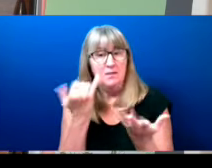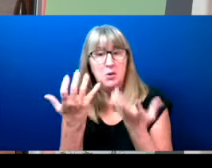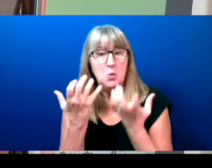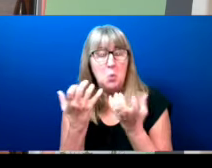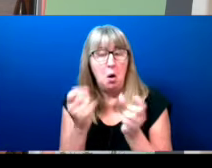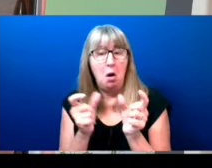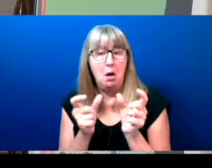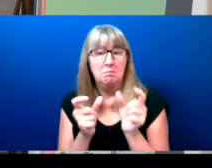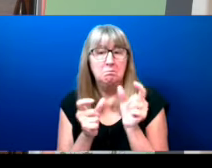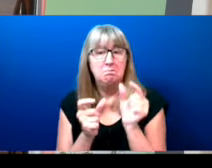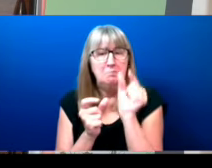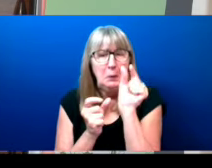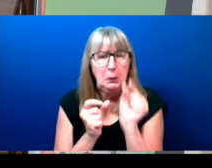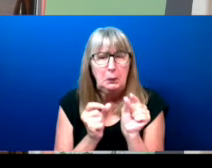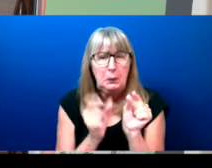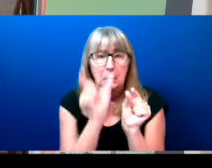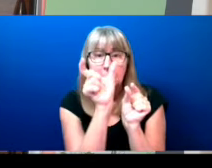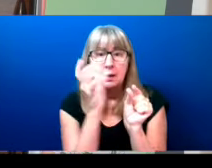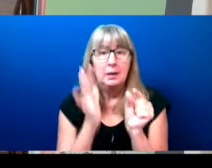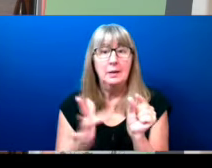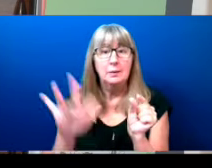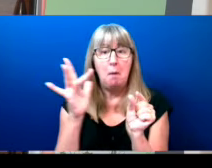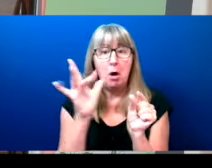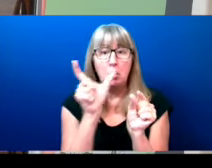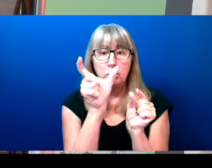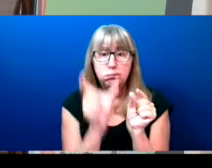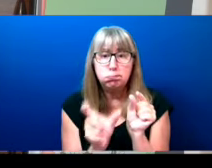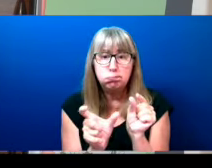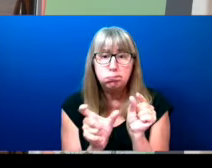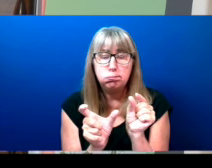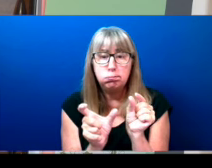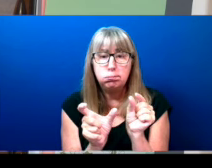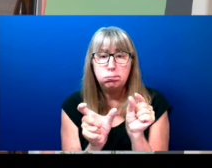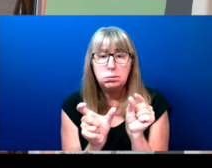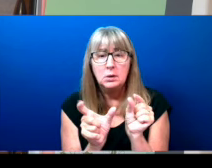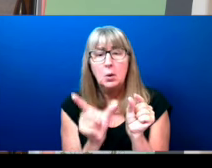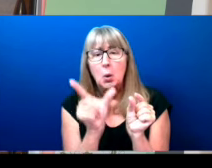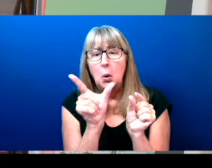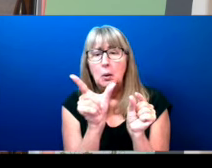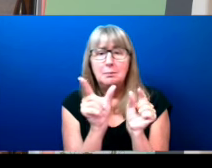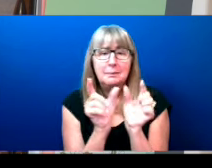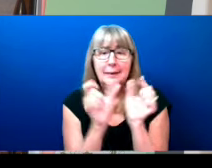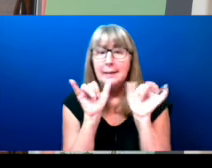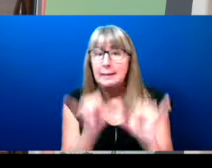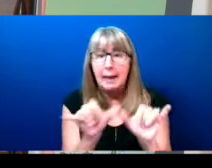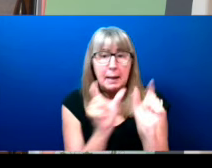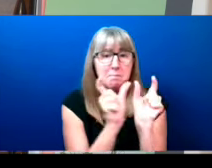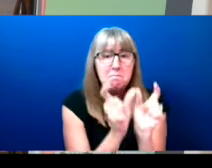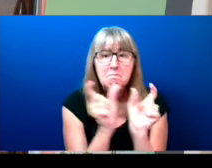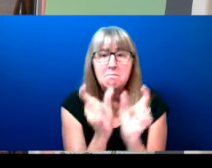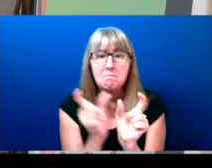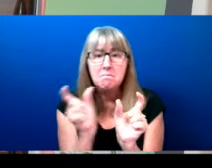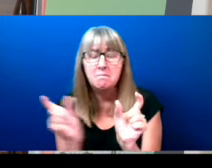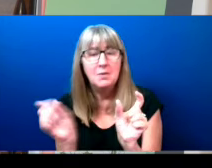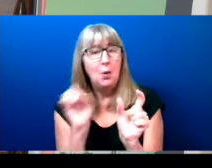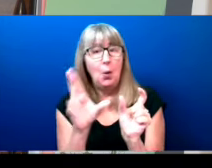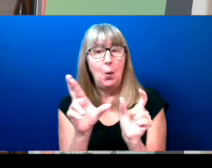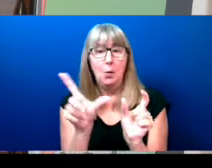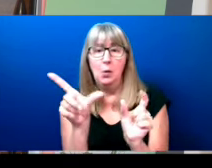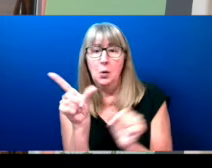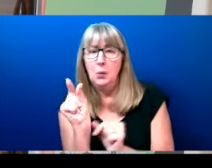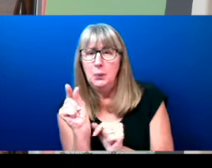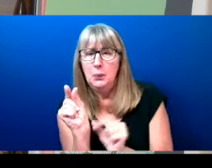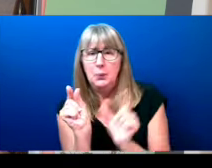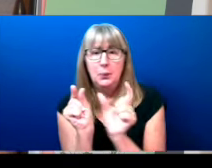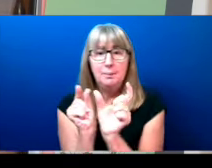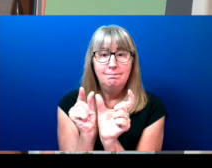feel happy with. If you want the trees more narrow or you want the sparkly just to barely peek through, you can do it